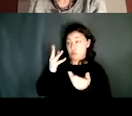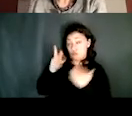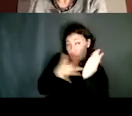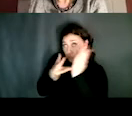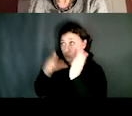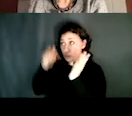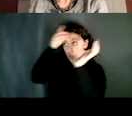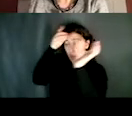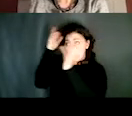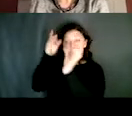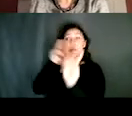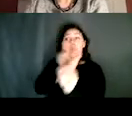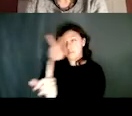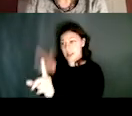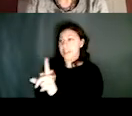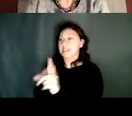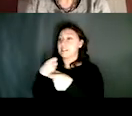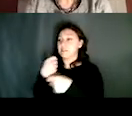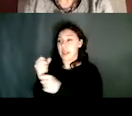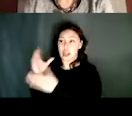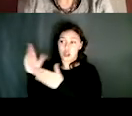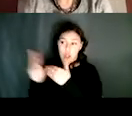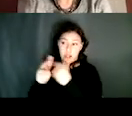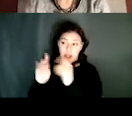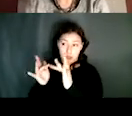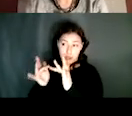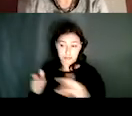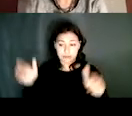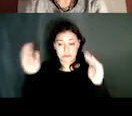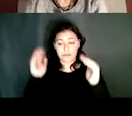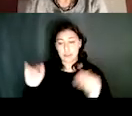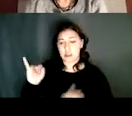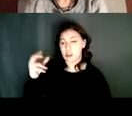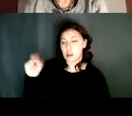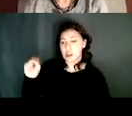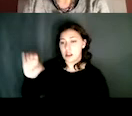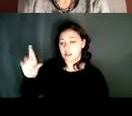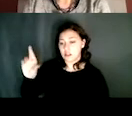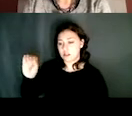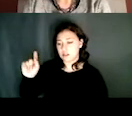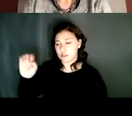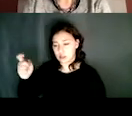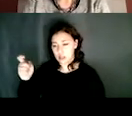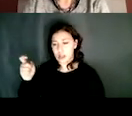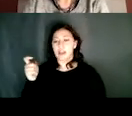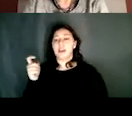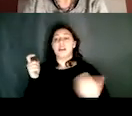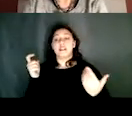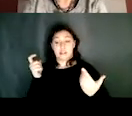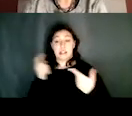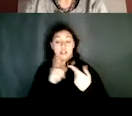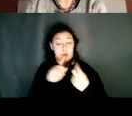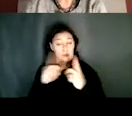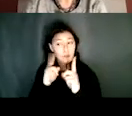Jonathan Cortez engages students in conversations about race and racism, while also being mindful that teaching these topics